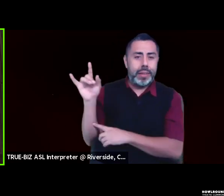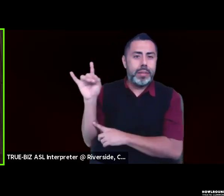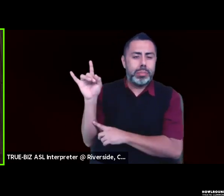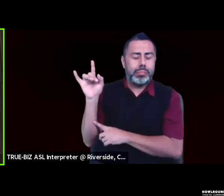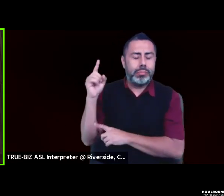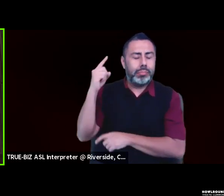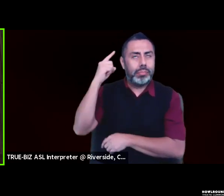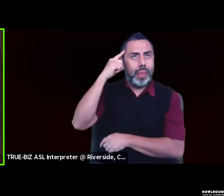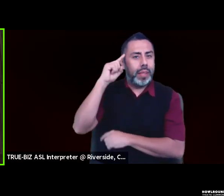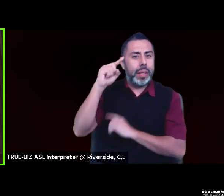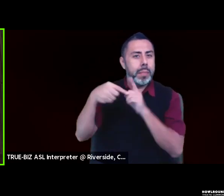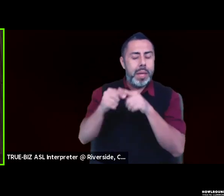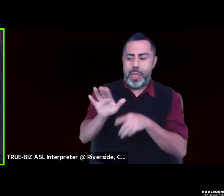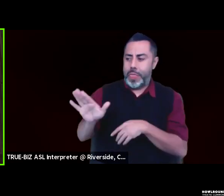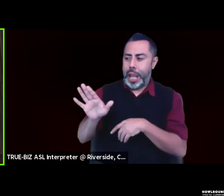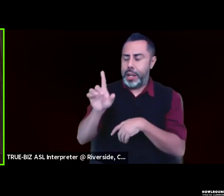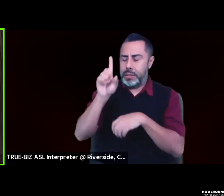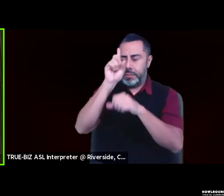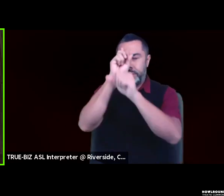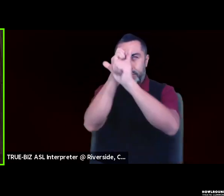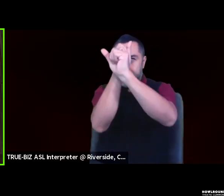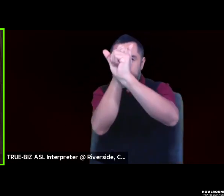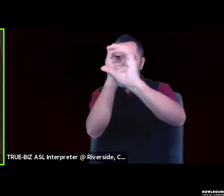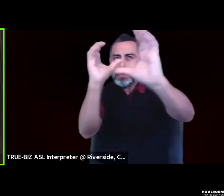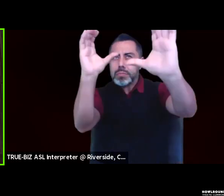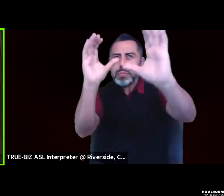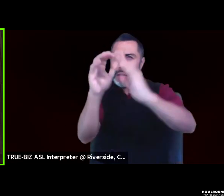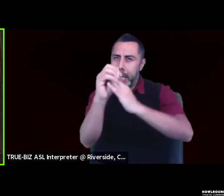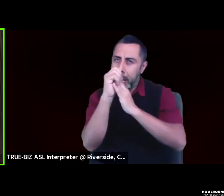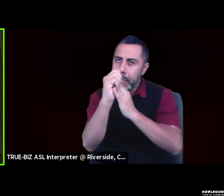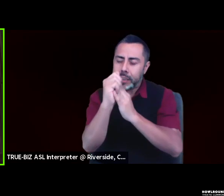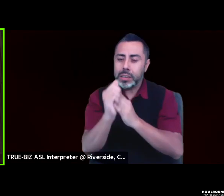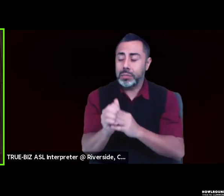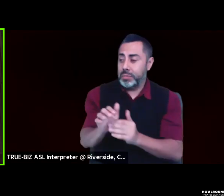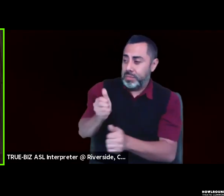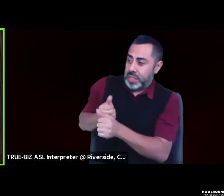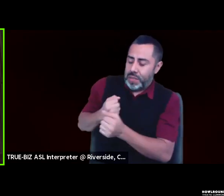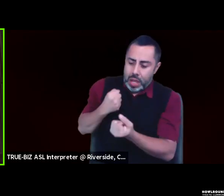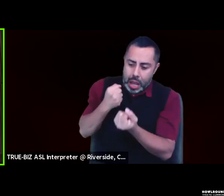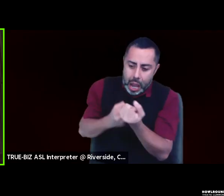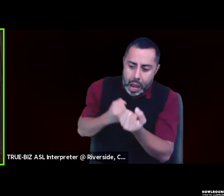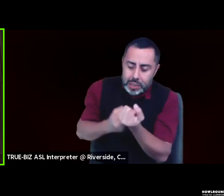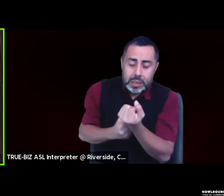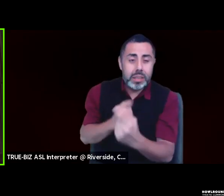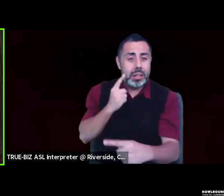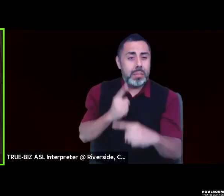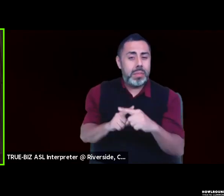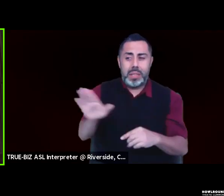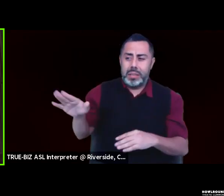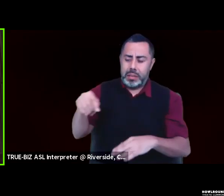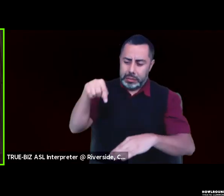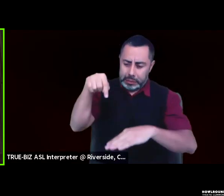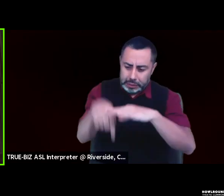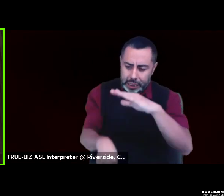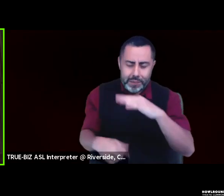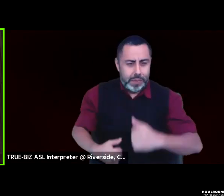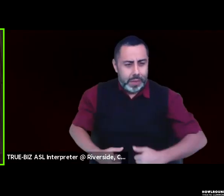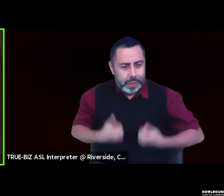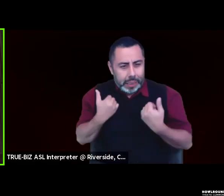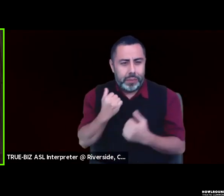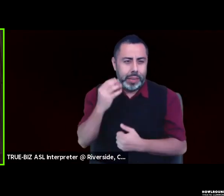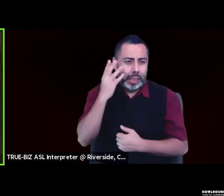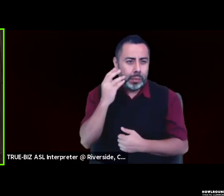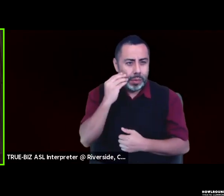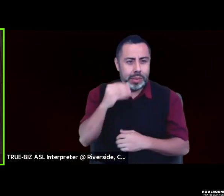visionary leadership, their advocacy, and their depth of lived experience embedded within communities that